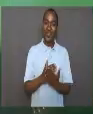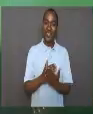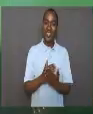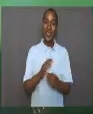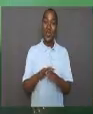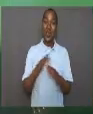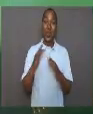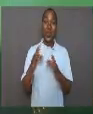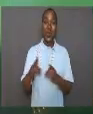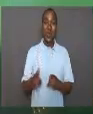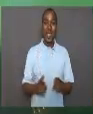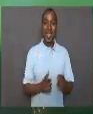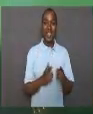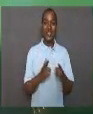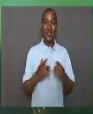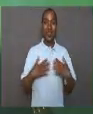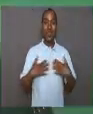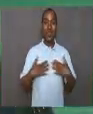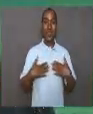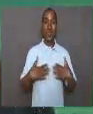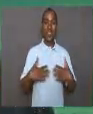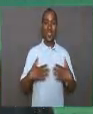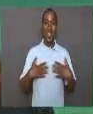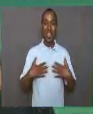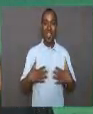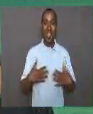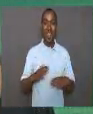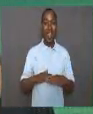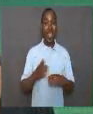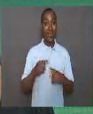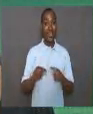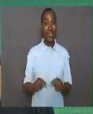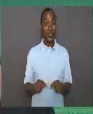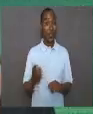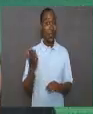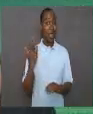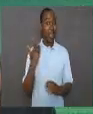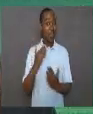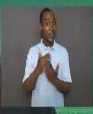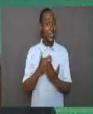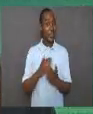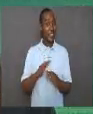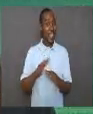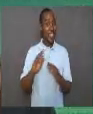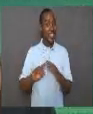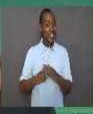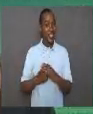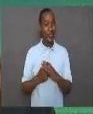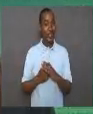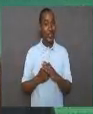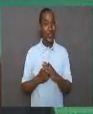the mechanism of breathing. In our last lesson, we began